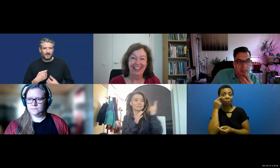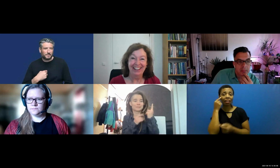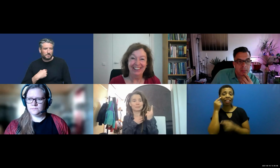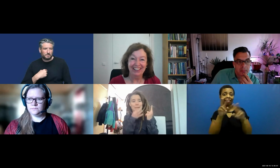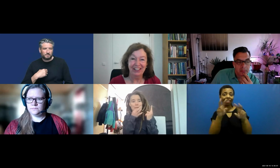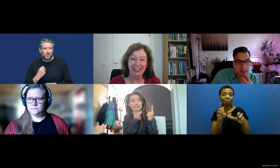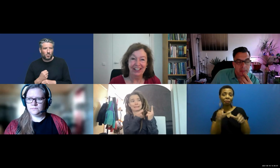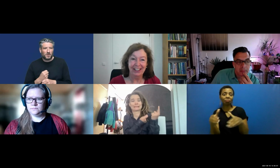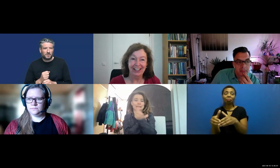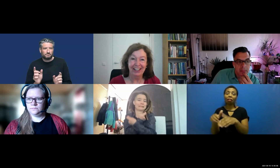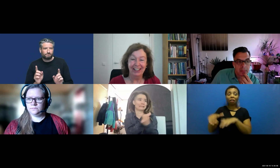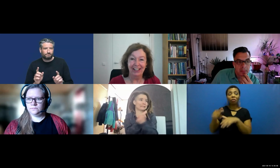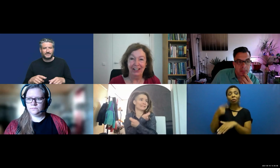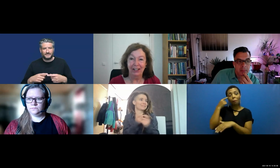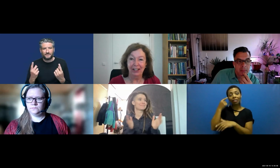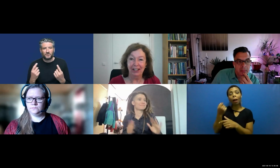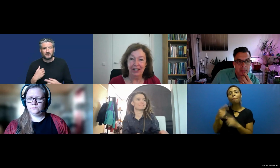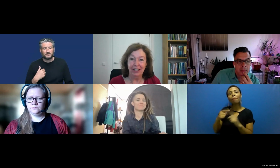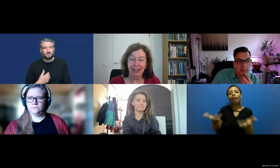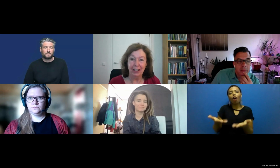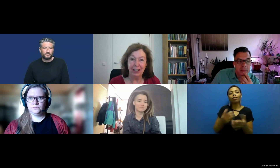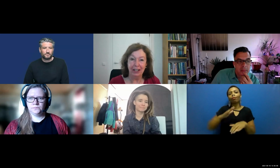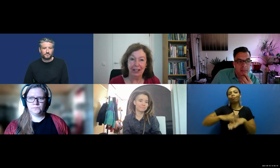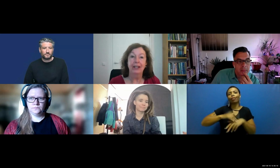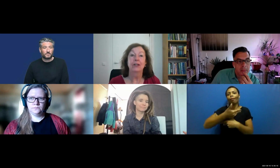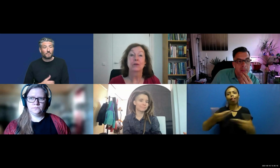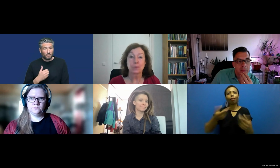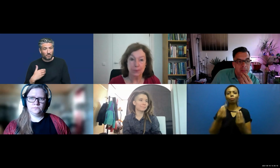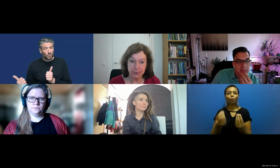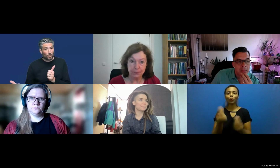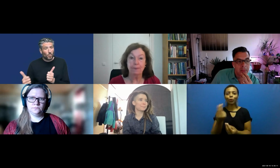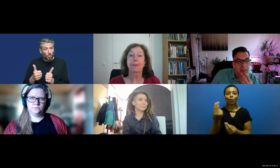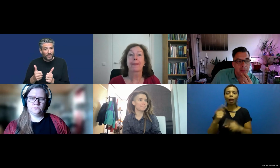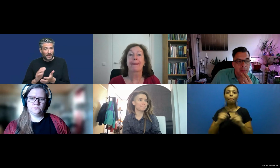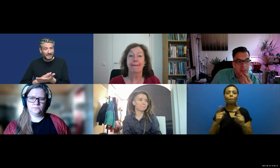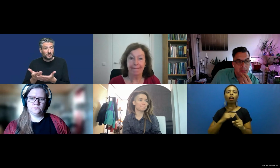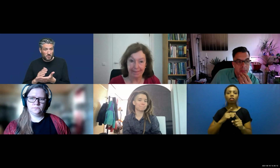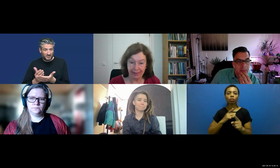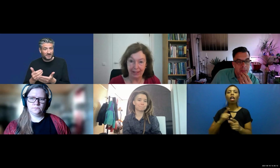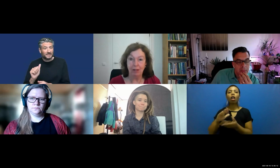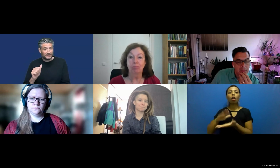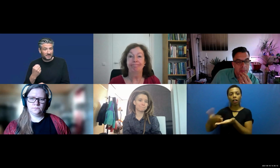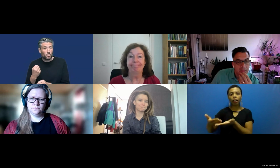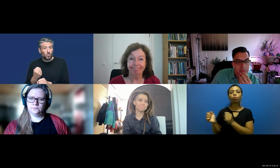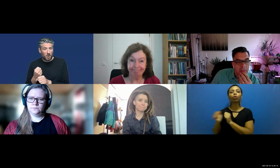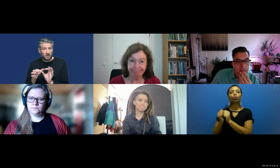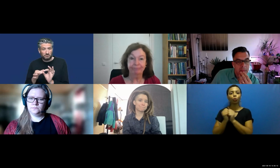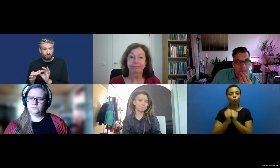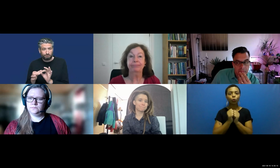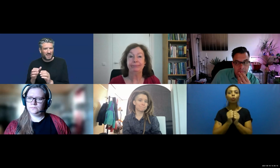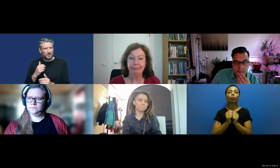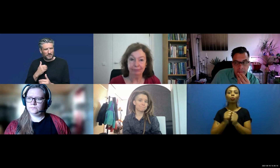now. I work with interpreters like I'm doing now, and I exchange tips while we work.